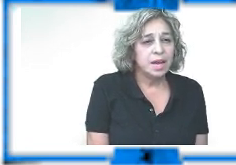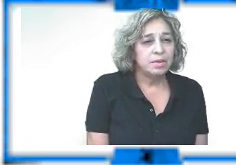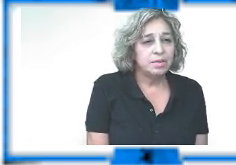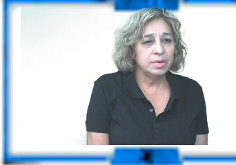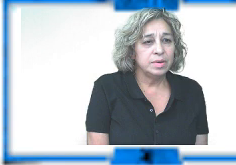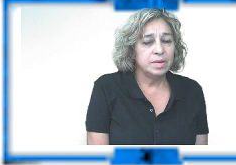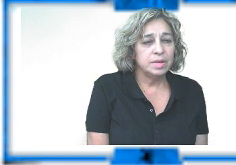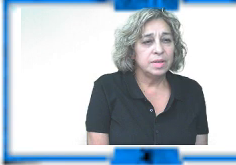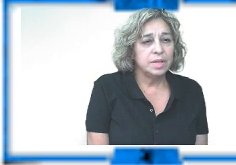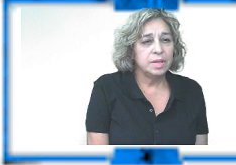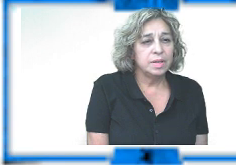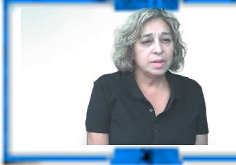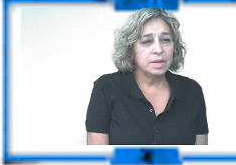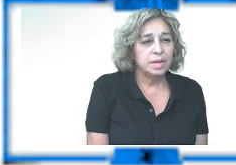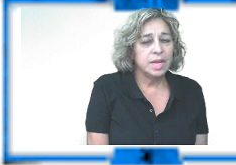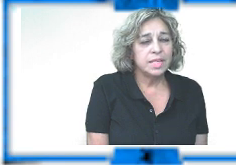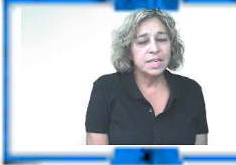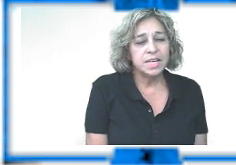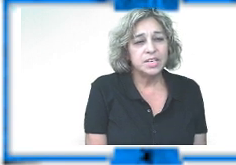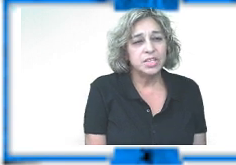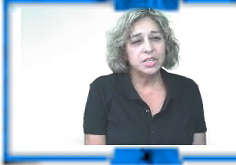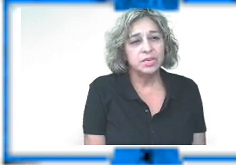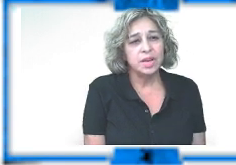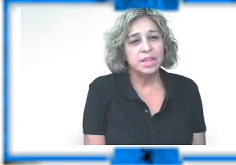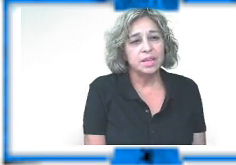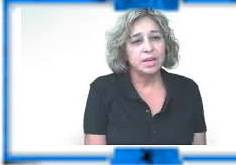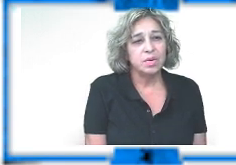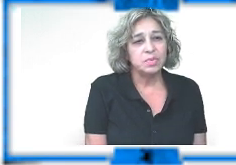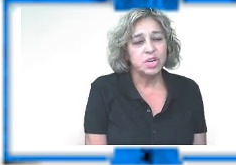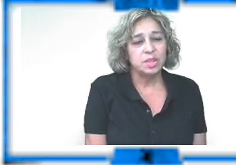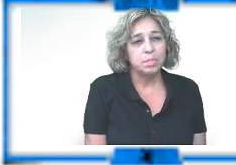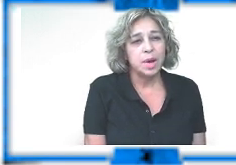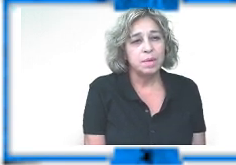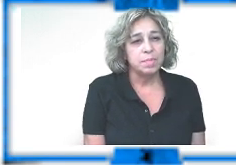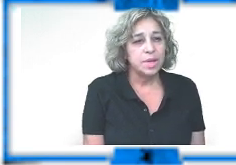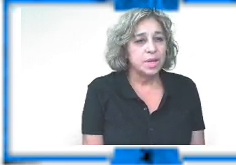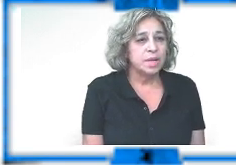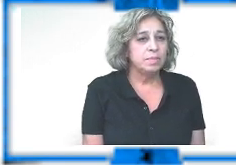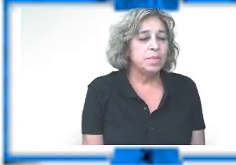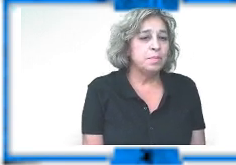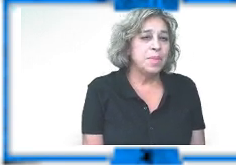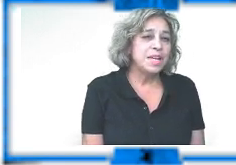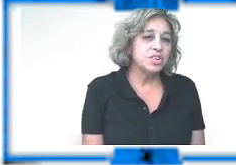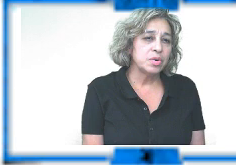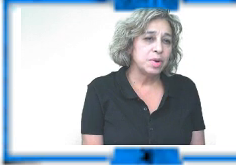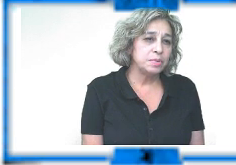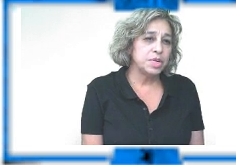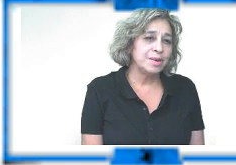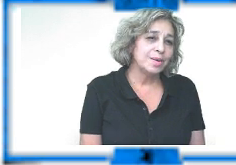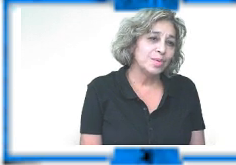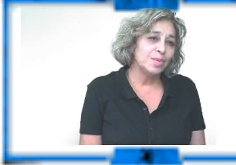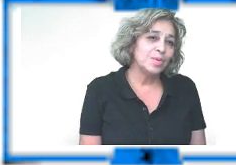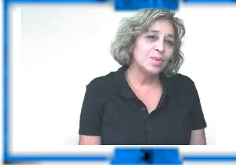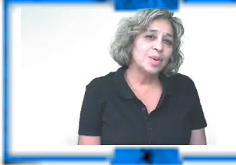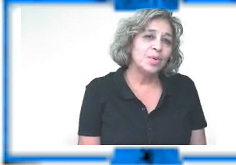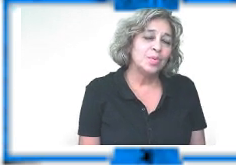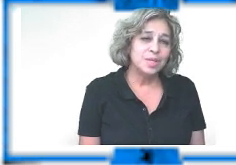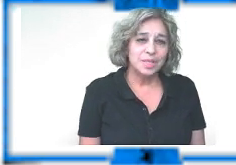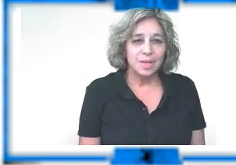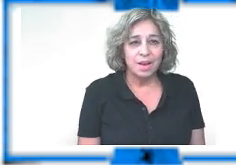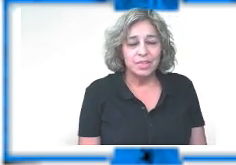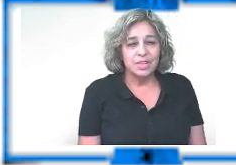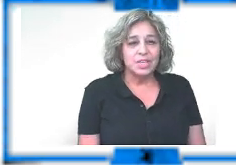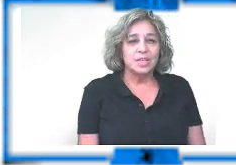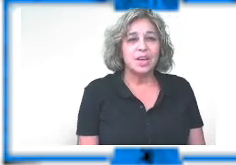And now, it's not just to end the corruption on the bottom. The major corruption